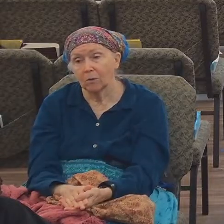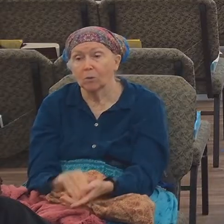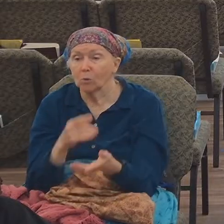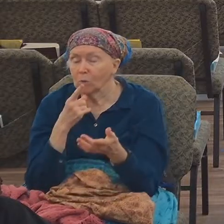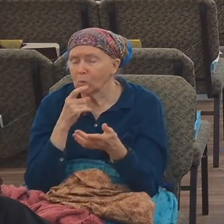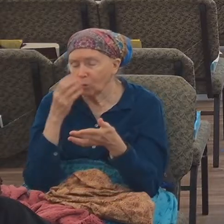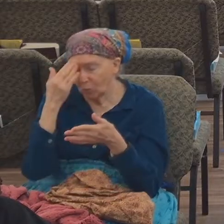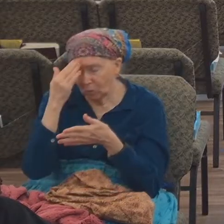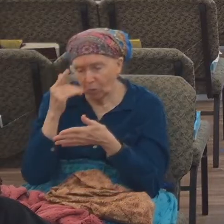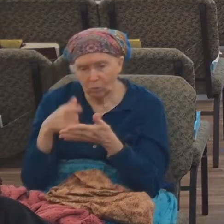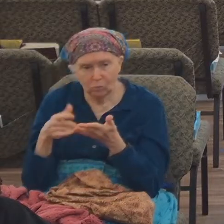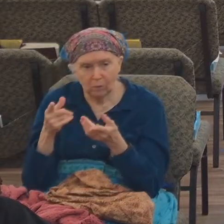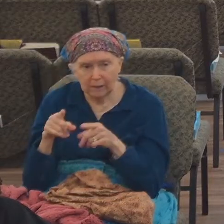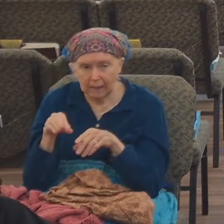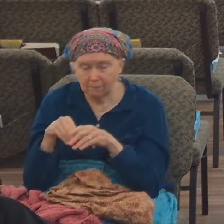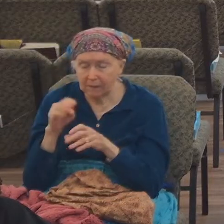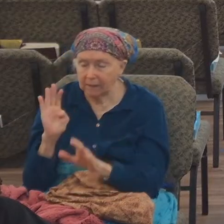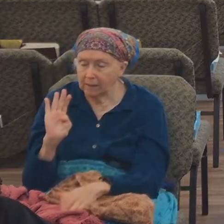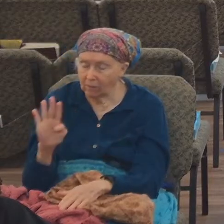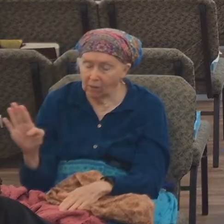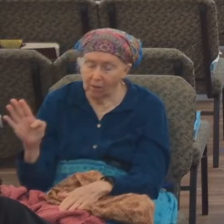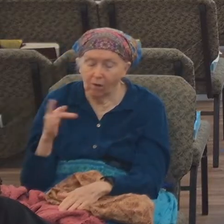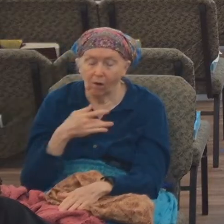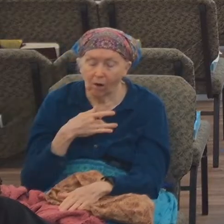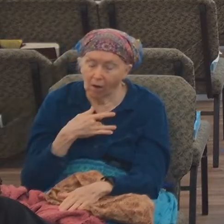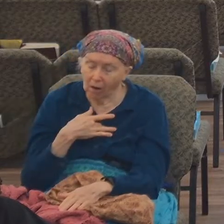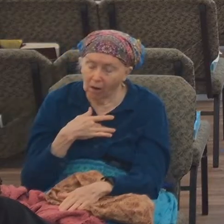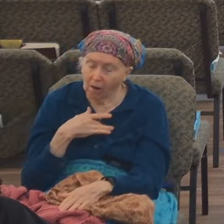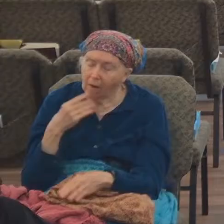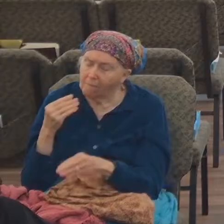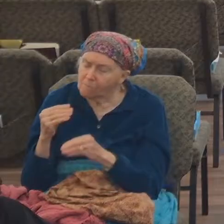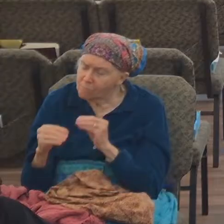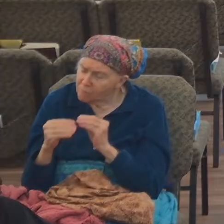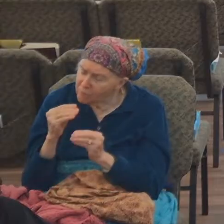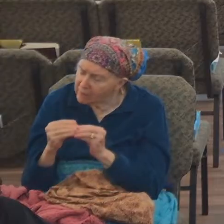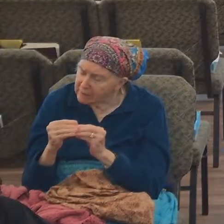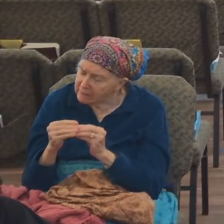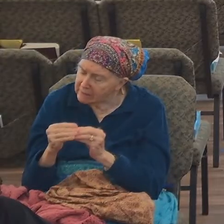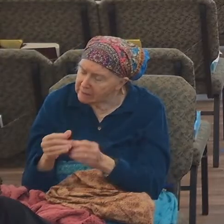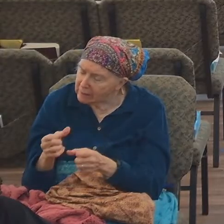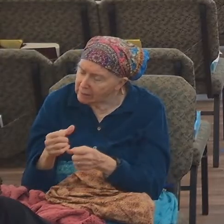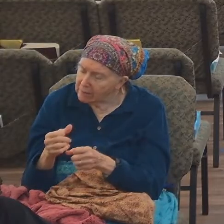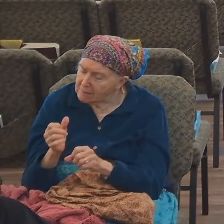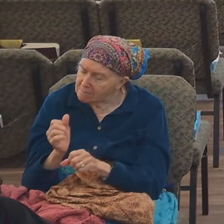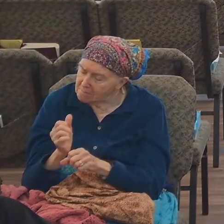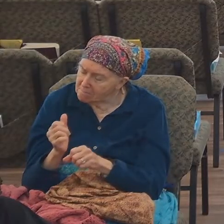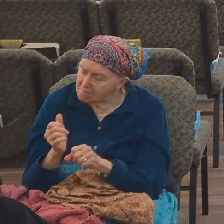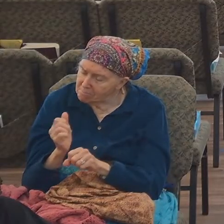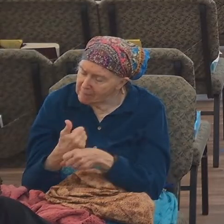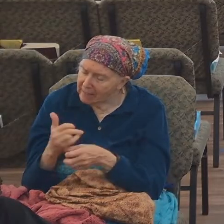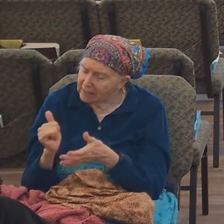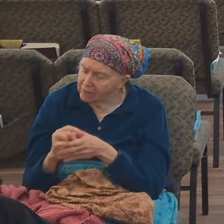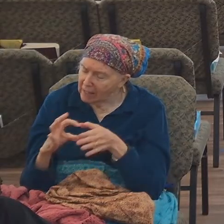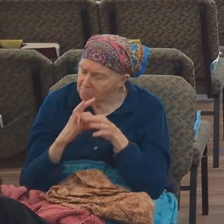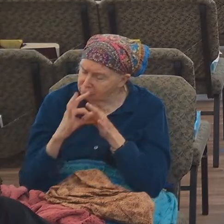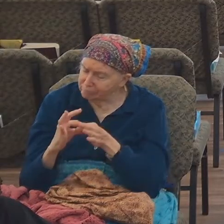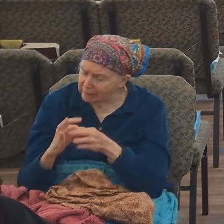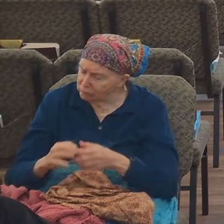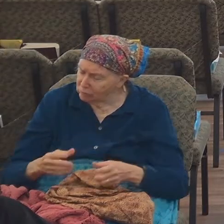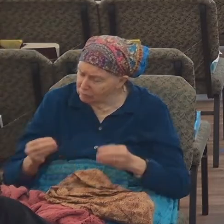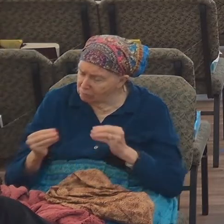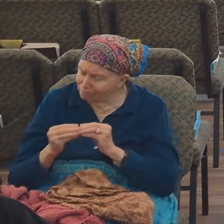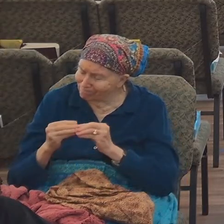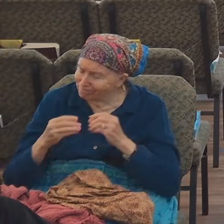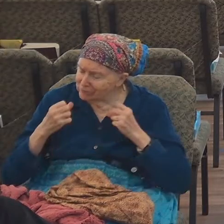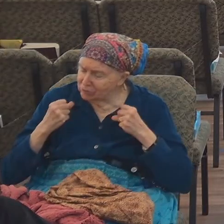right? But repairing maybe, but strengthening that bond, okay? Helping them see how, no,